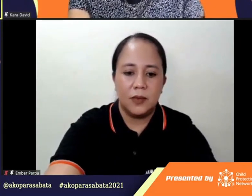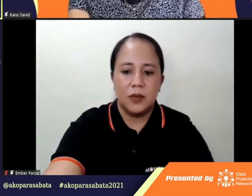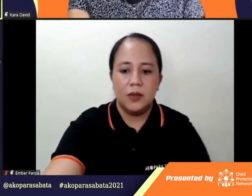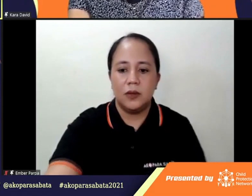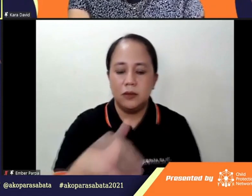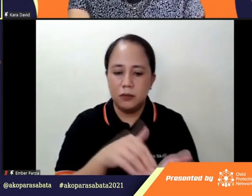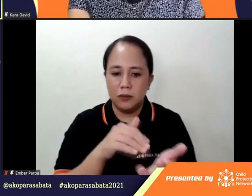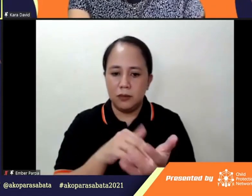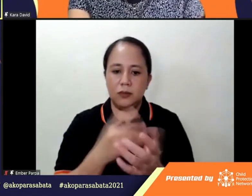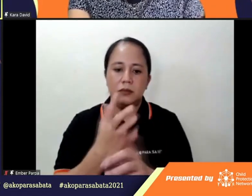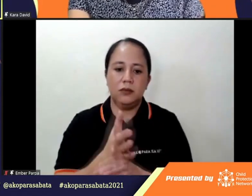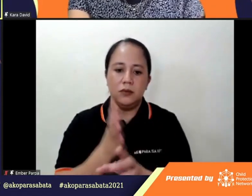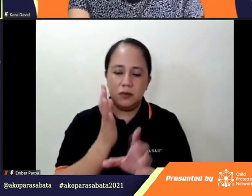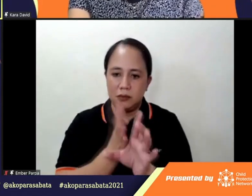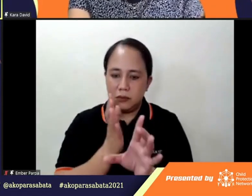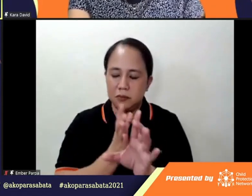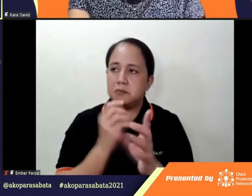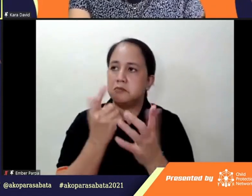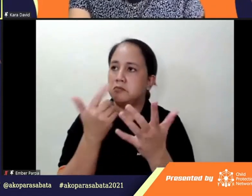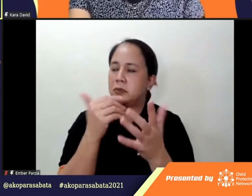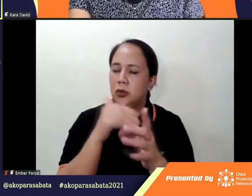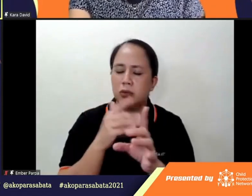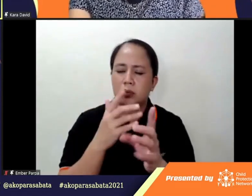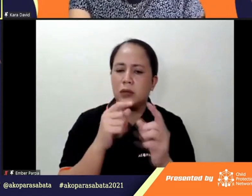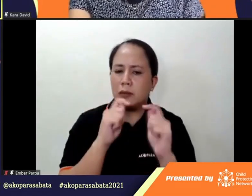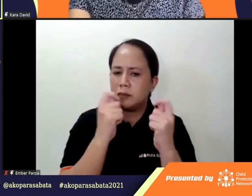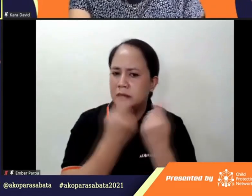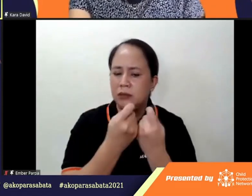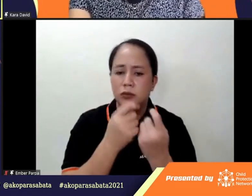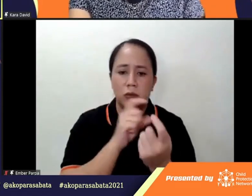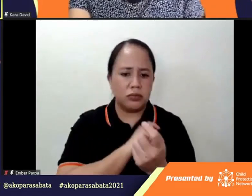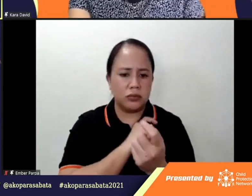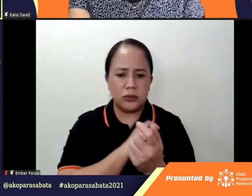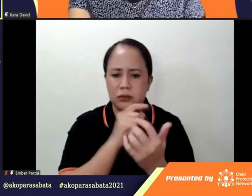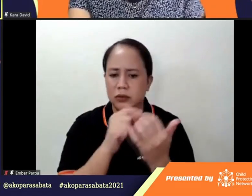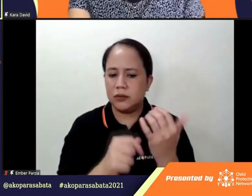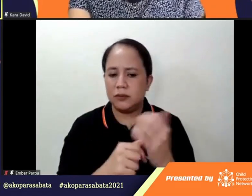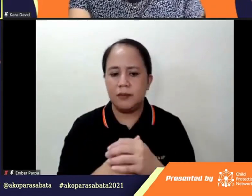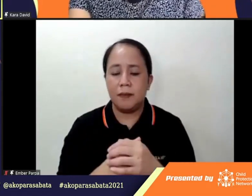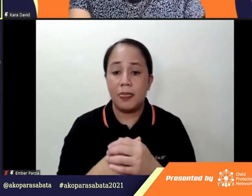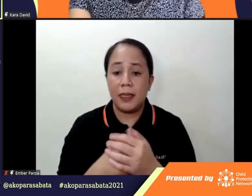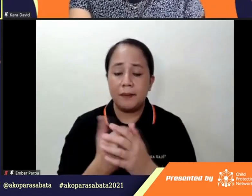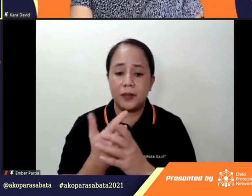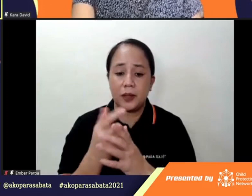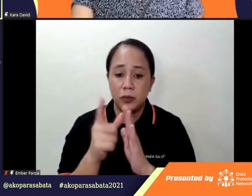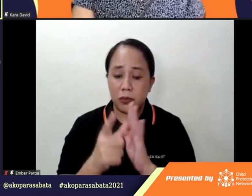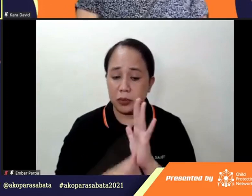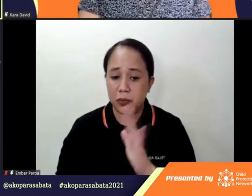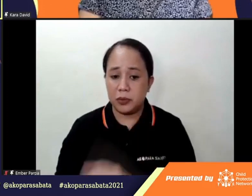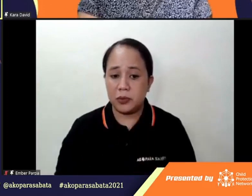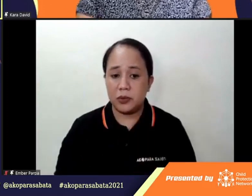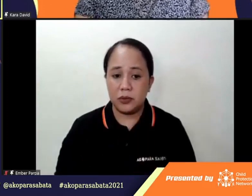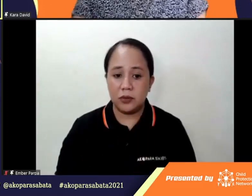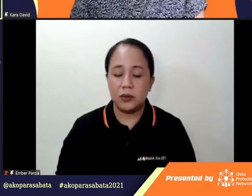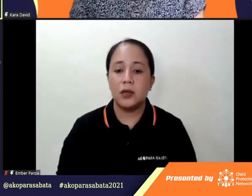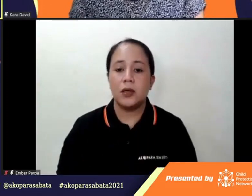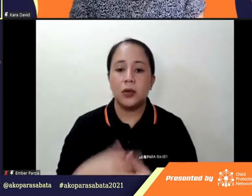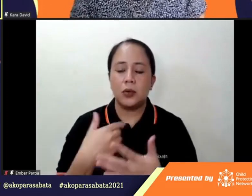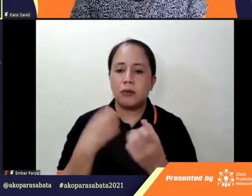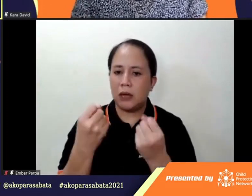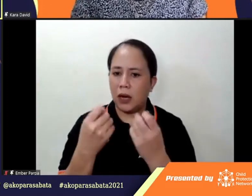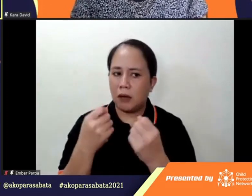the psychologist or psychiatrist, even the police, the lawyer, because there are many things that you could